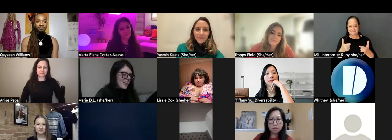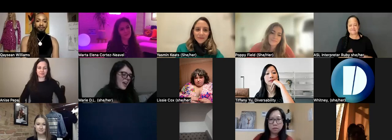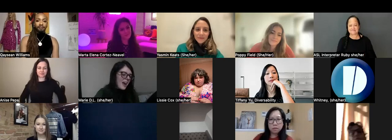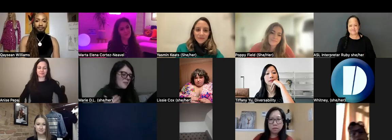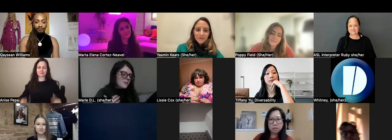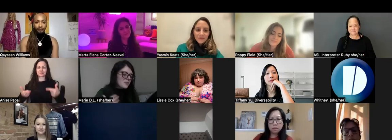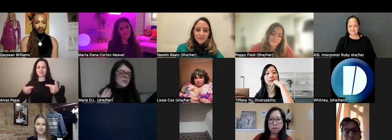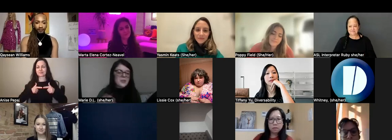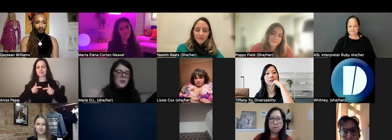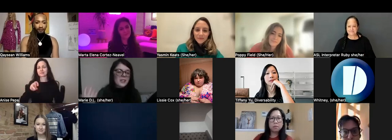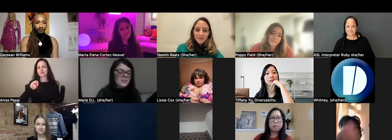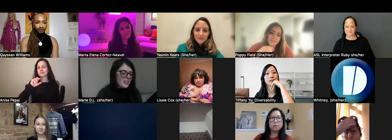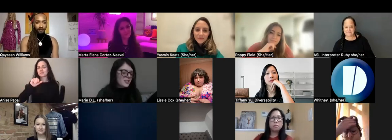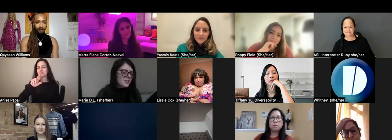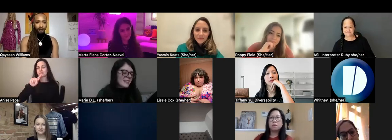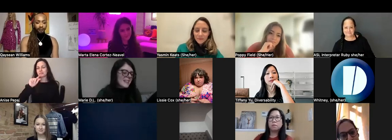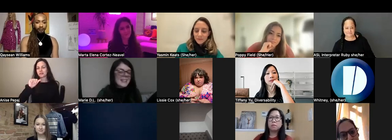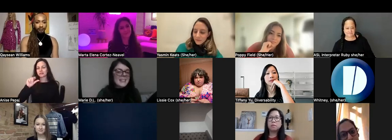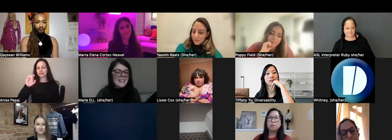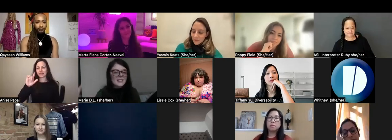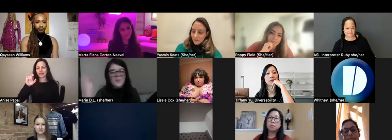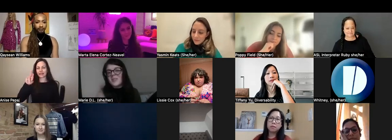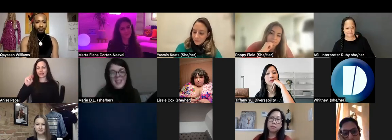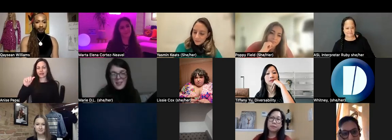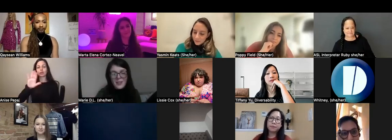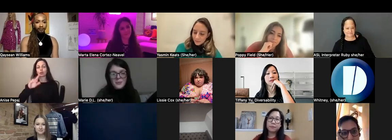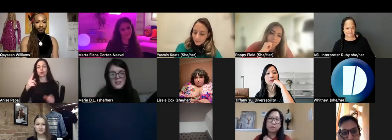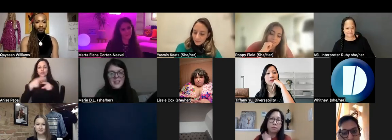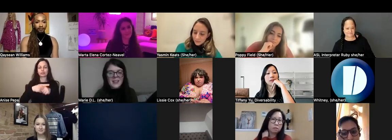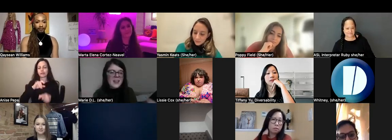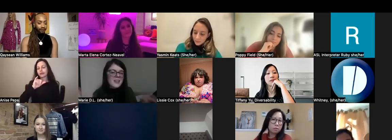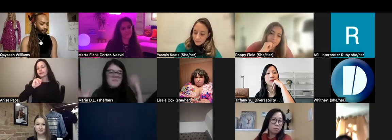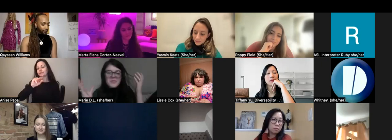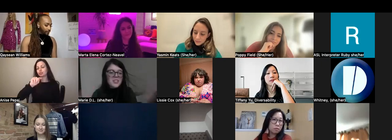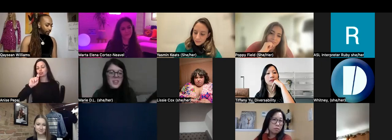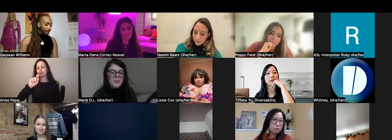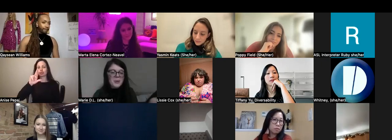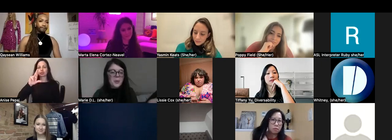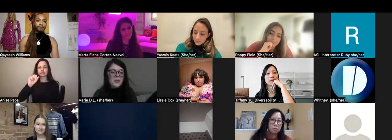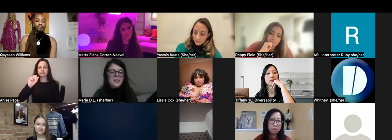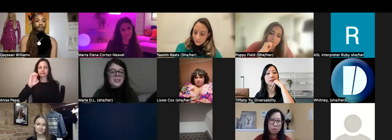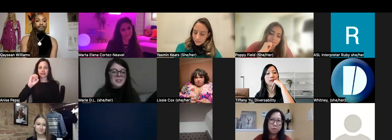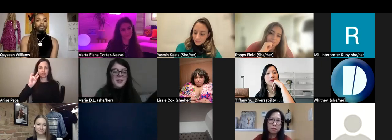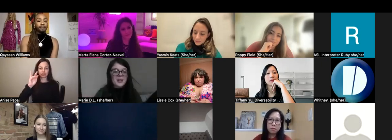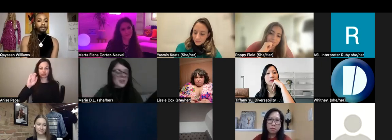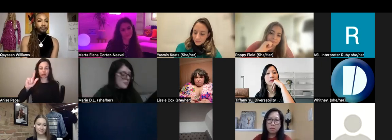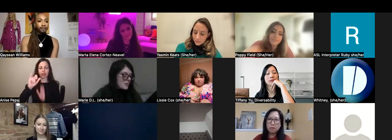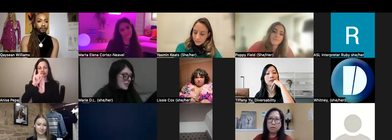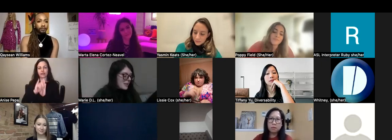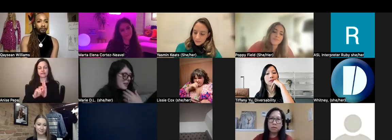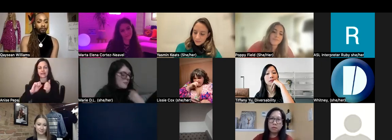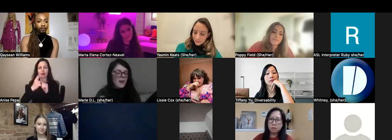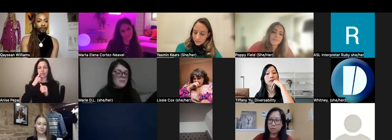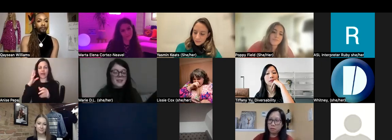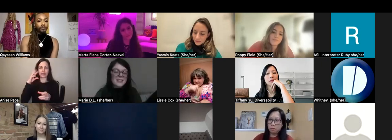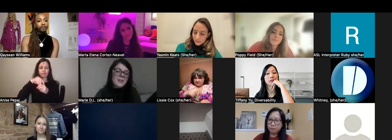question. How do your intersectional identities come together to really shape your work in the disability community